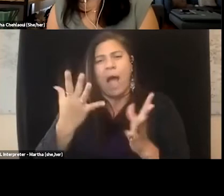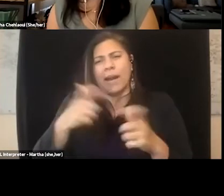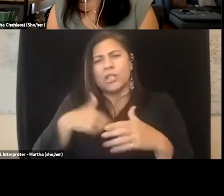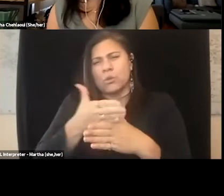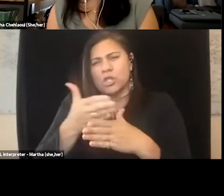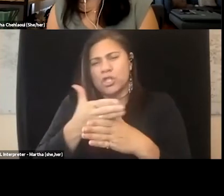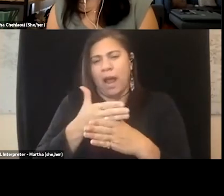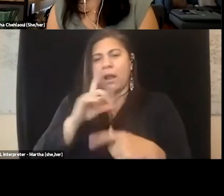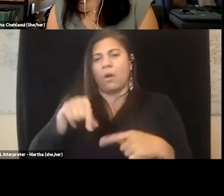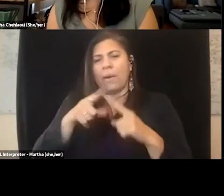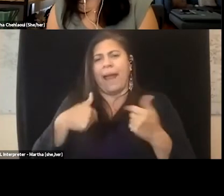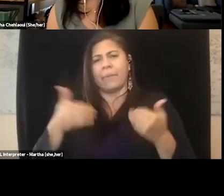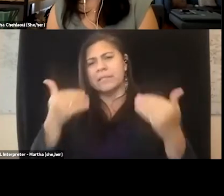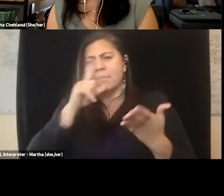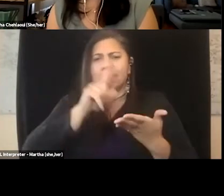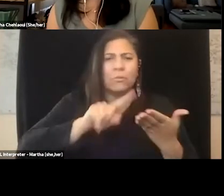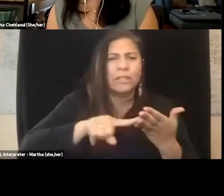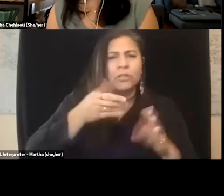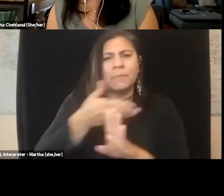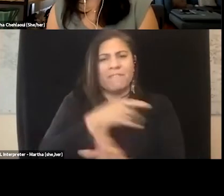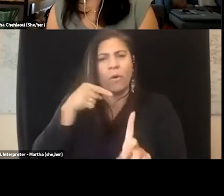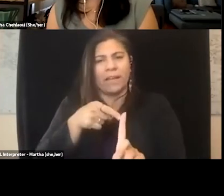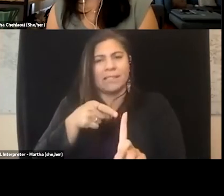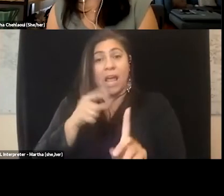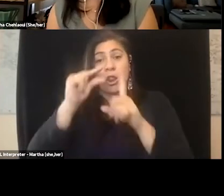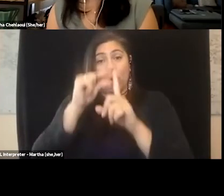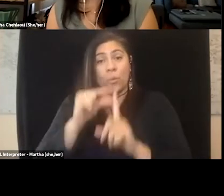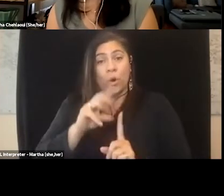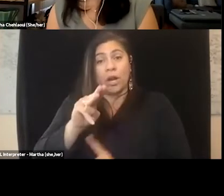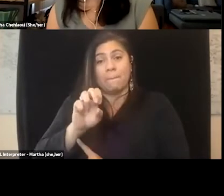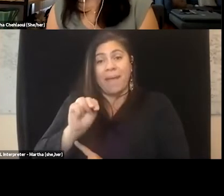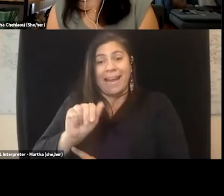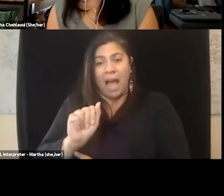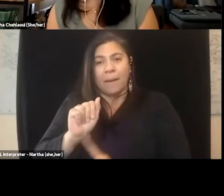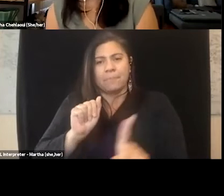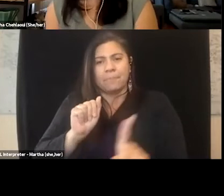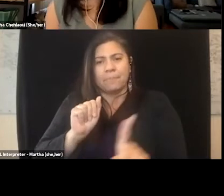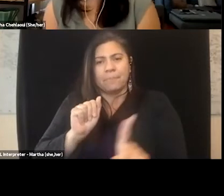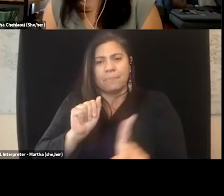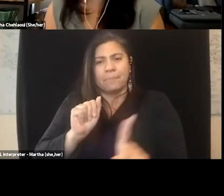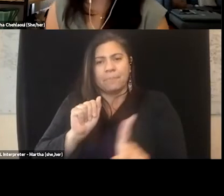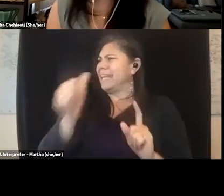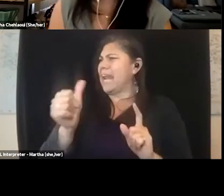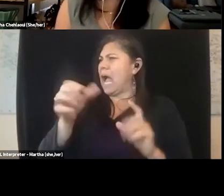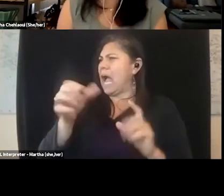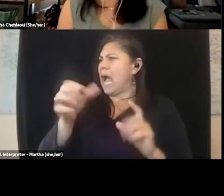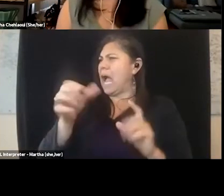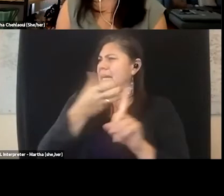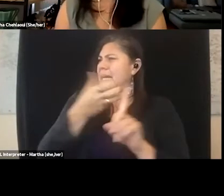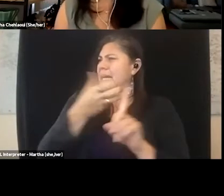homework before we start this, the word MENA, because nobody ever explained to me where this came from. Where did